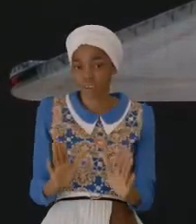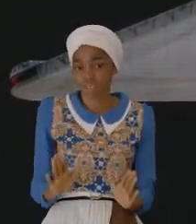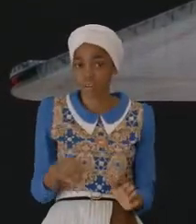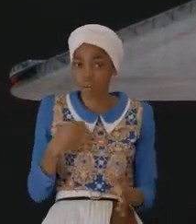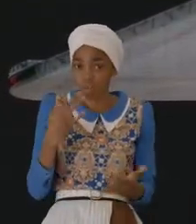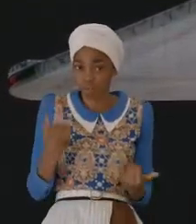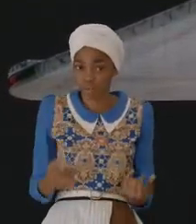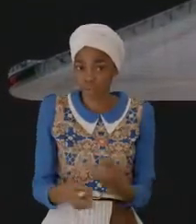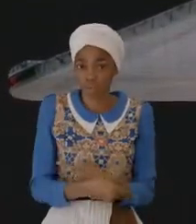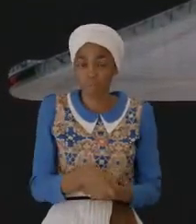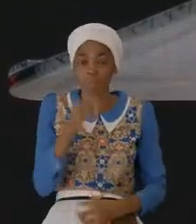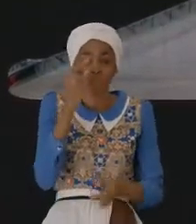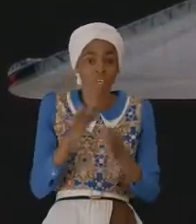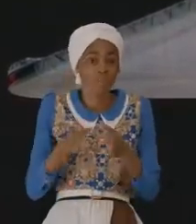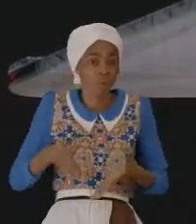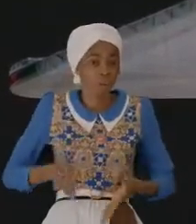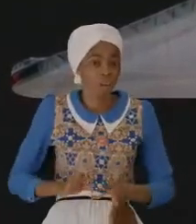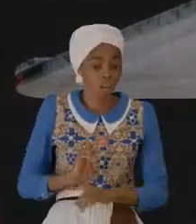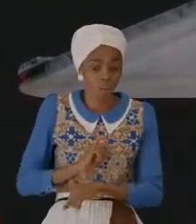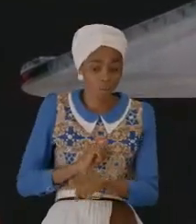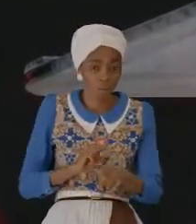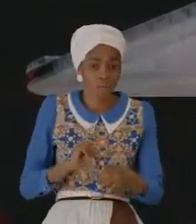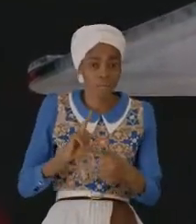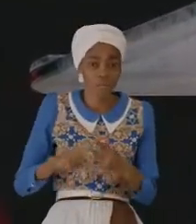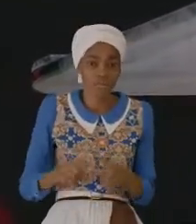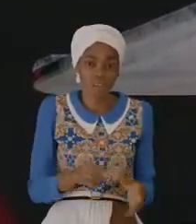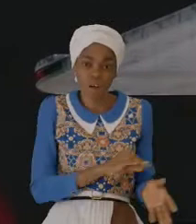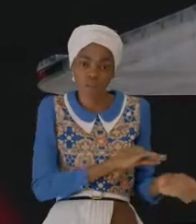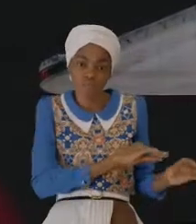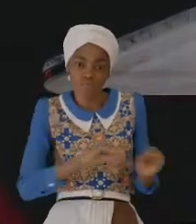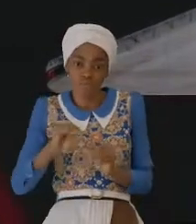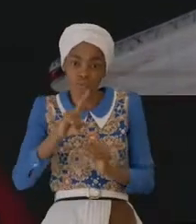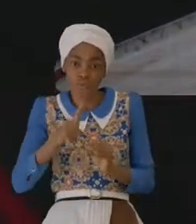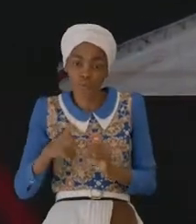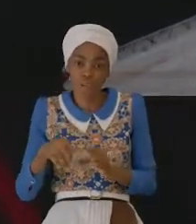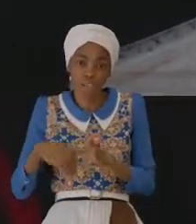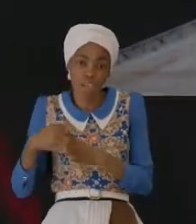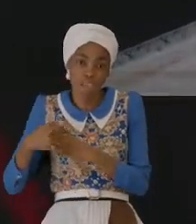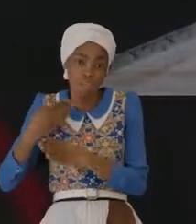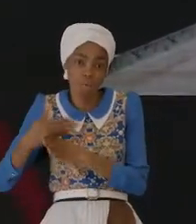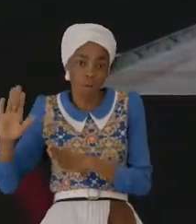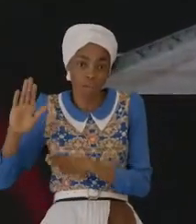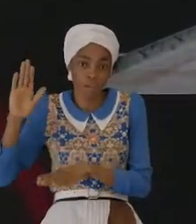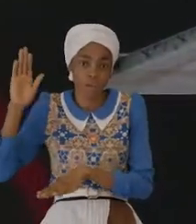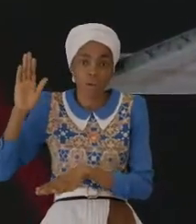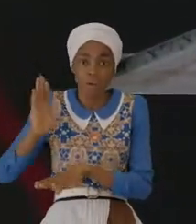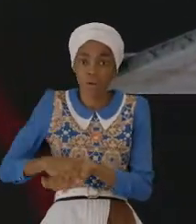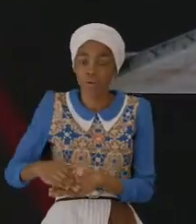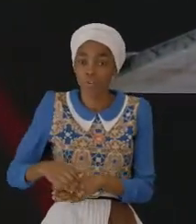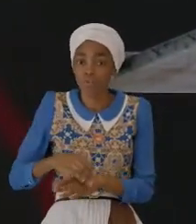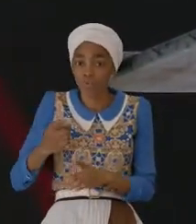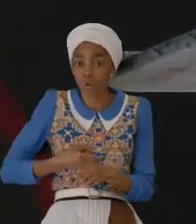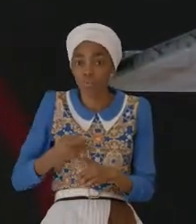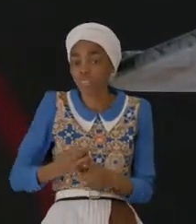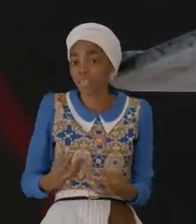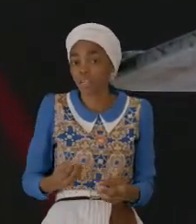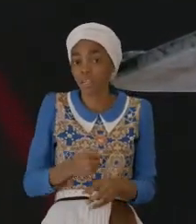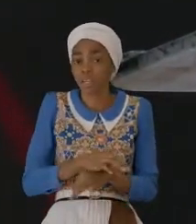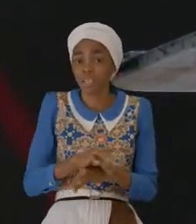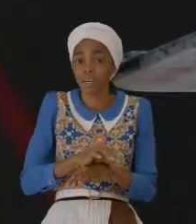if you love them to sway you up off the grounds of salvation